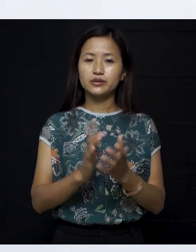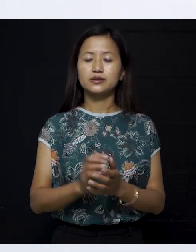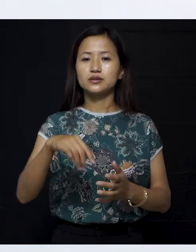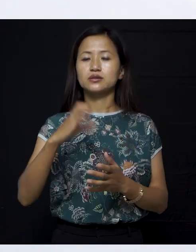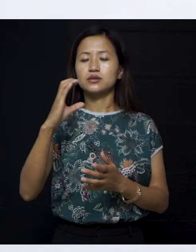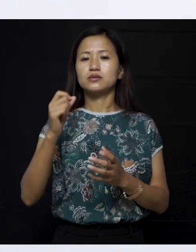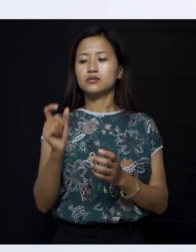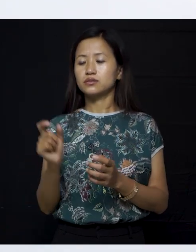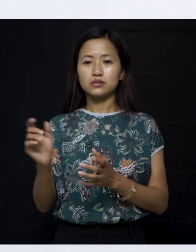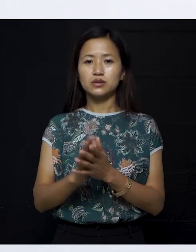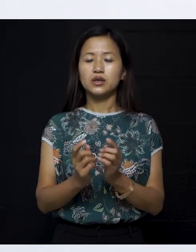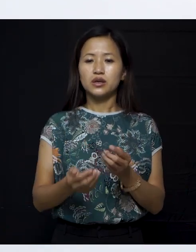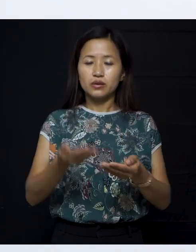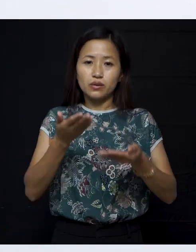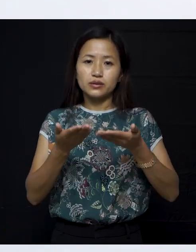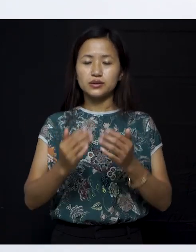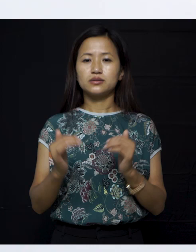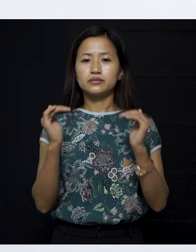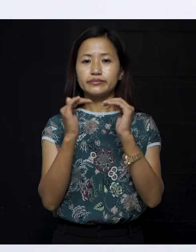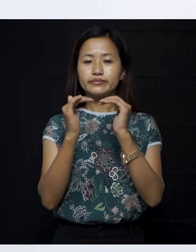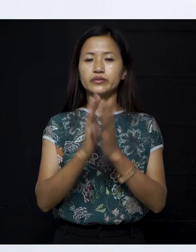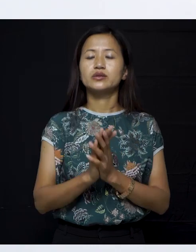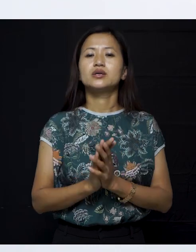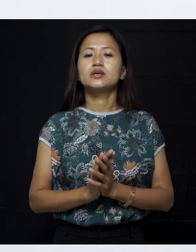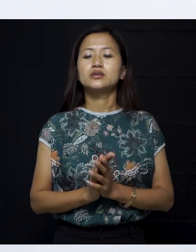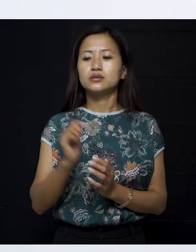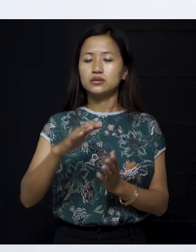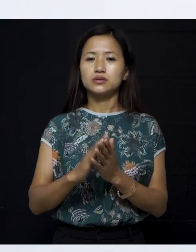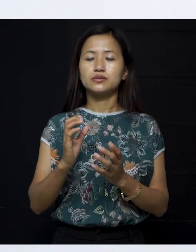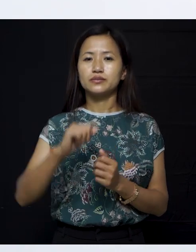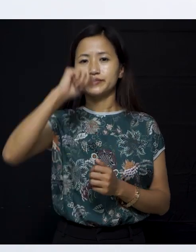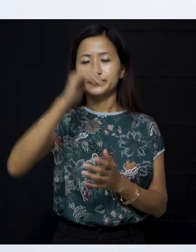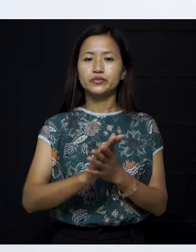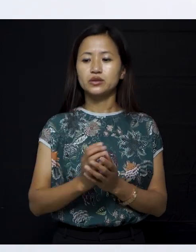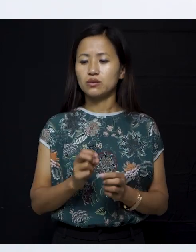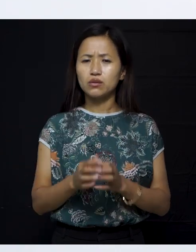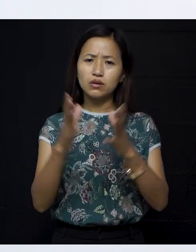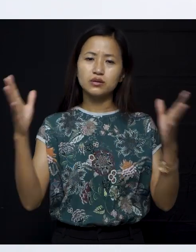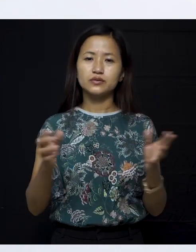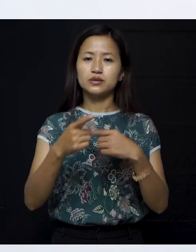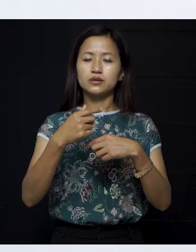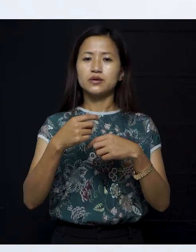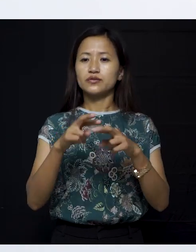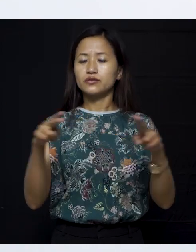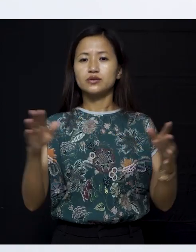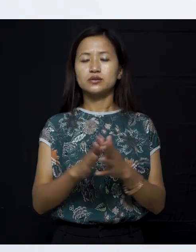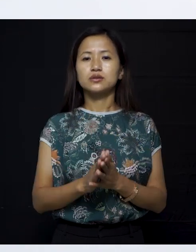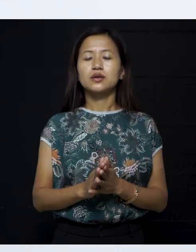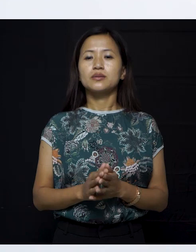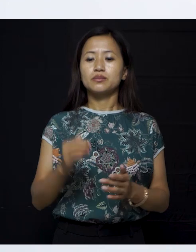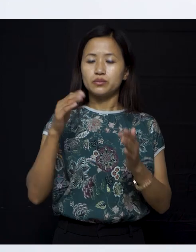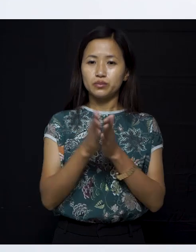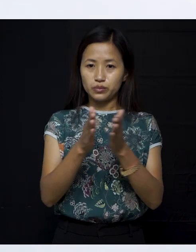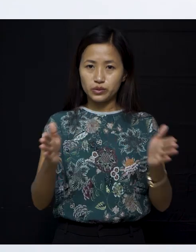was equality among the citizens. So earlier there was a lot of difference between a man and a woman, so there